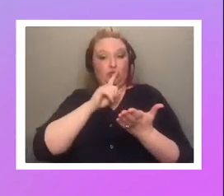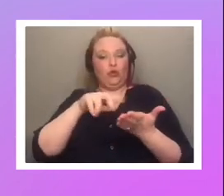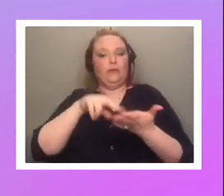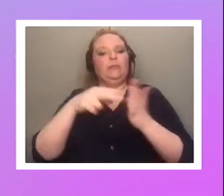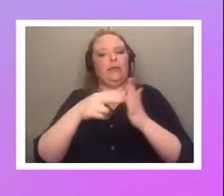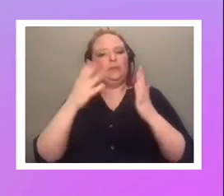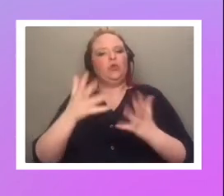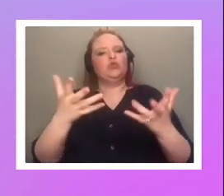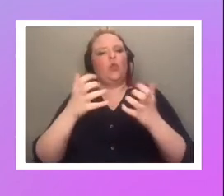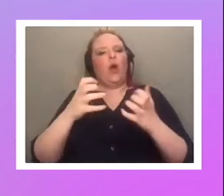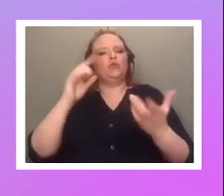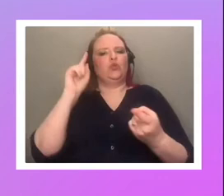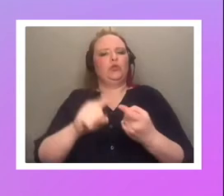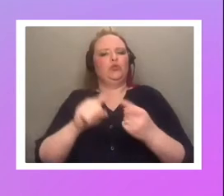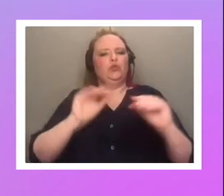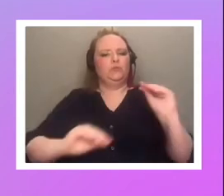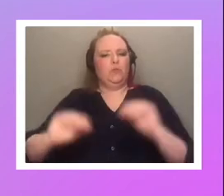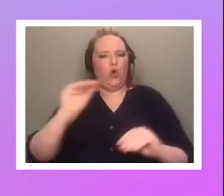have reduced motion.